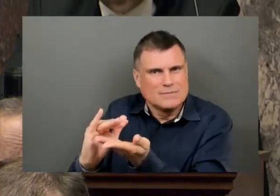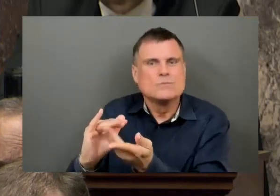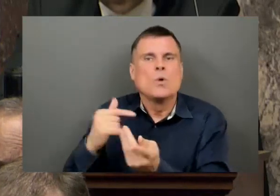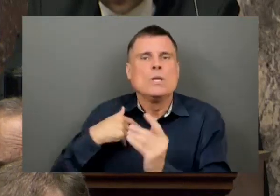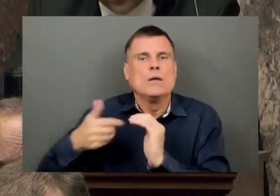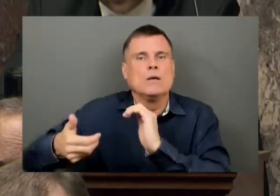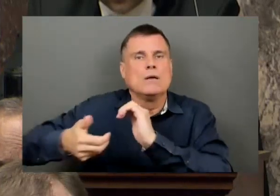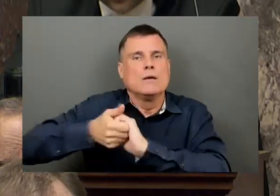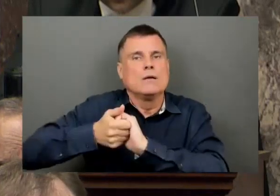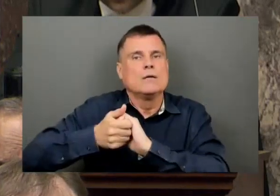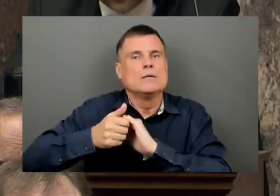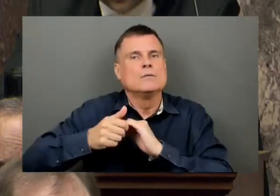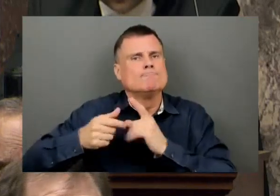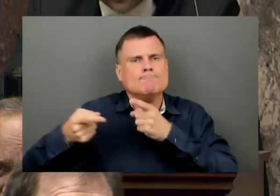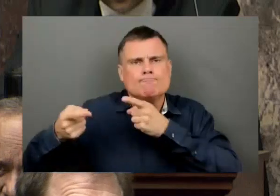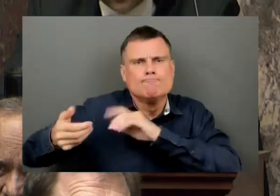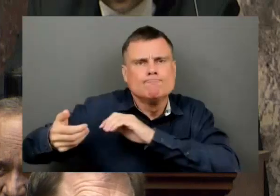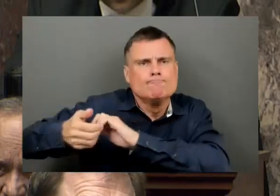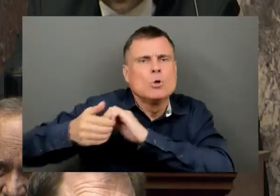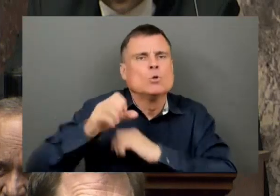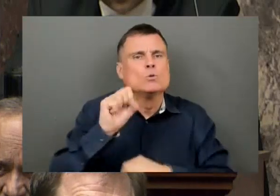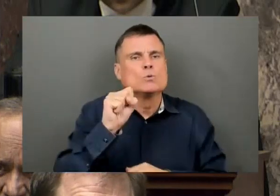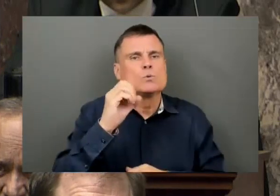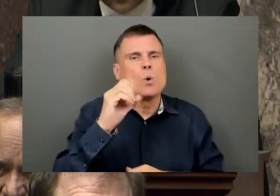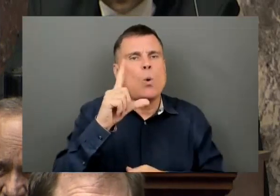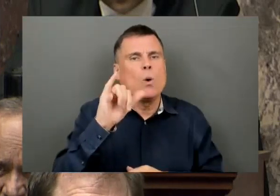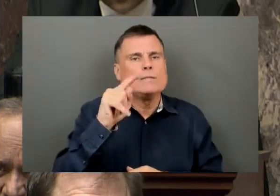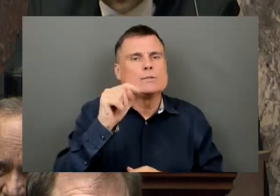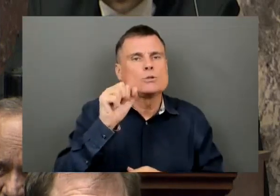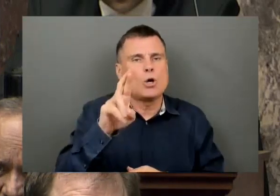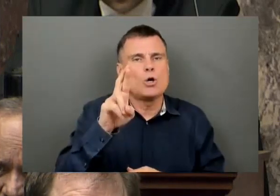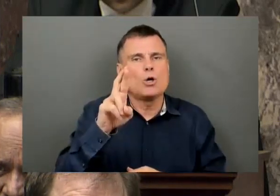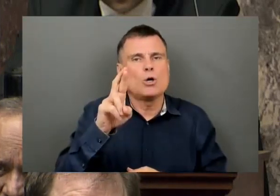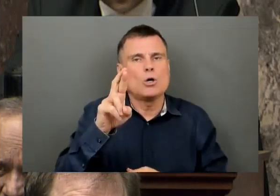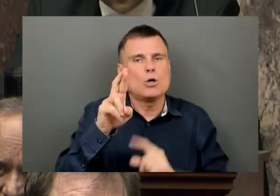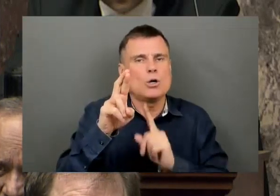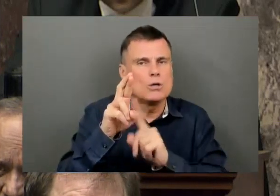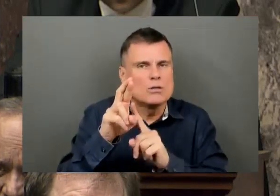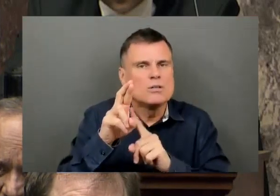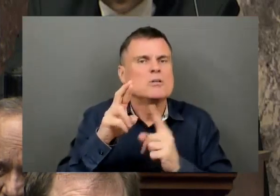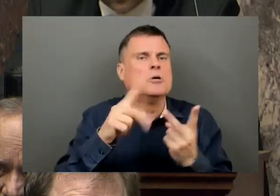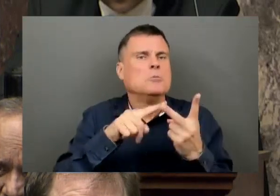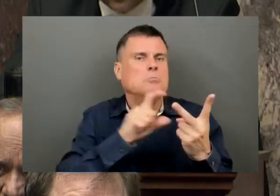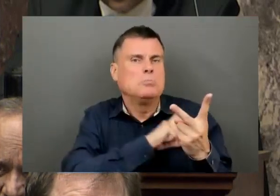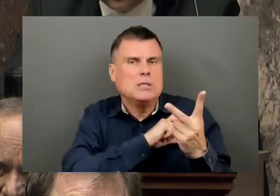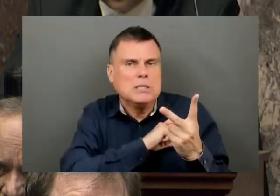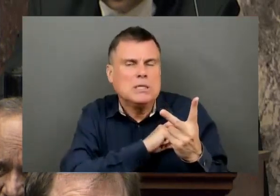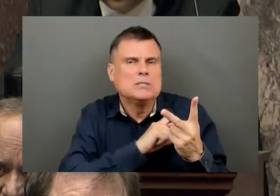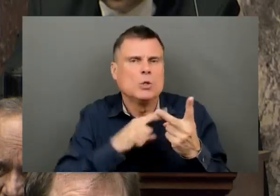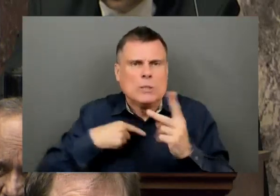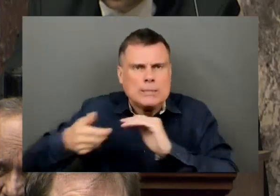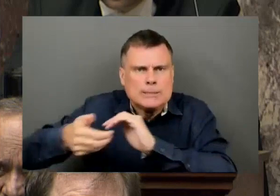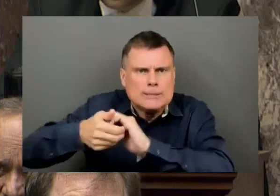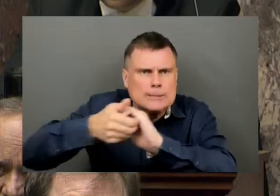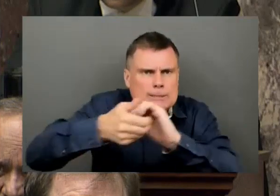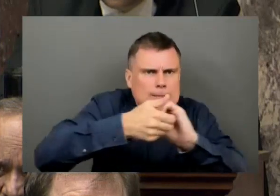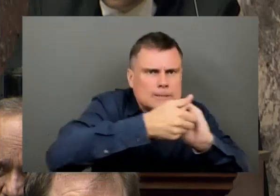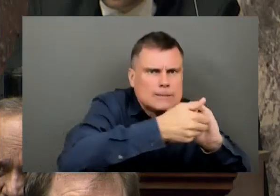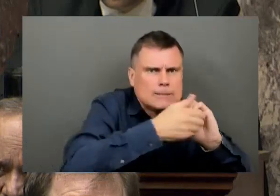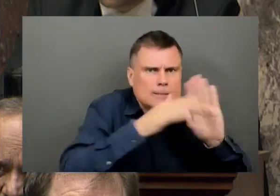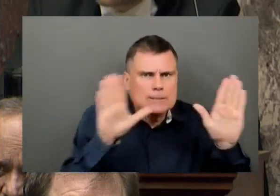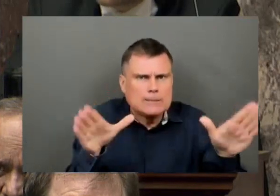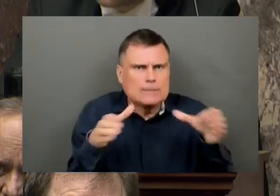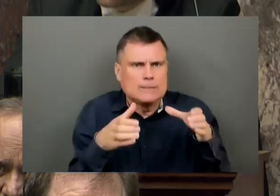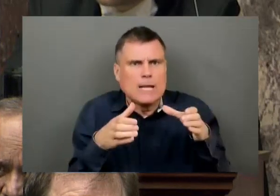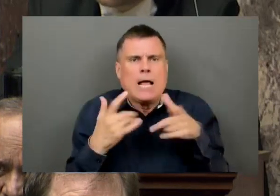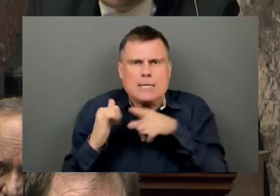have the resources and training that they need to step up with enforcing hate crimes, whether it's the work that I talked